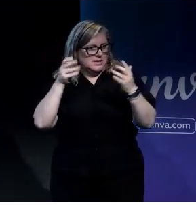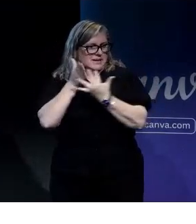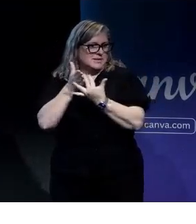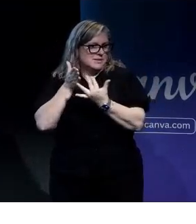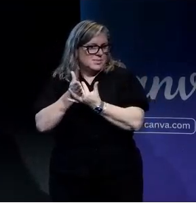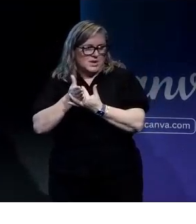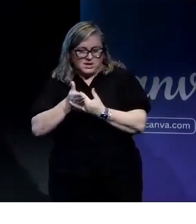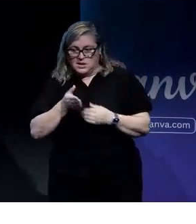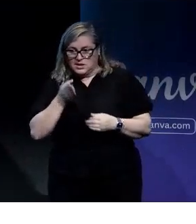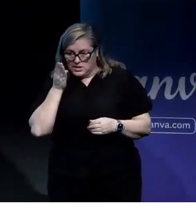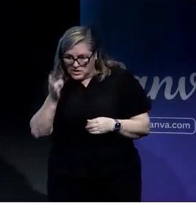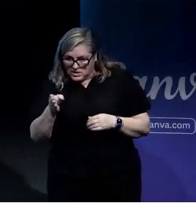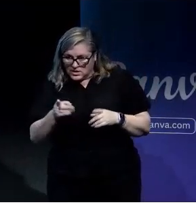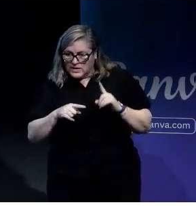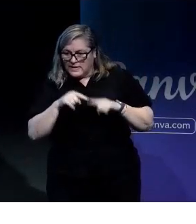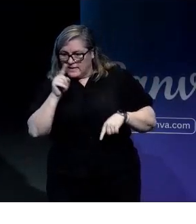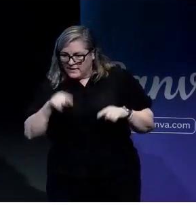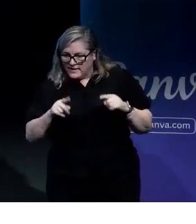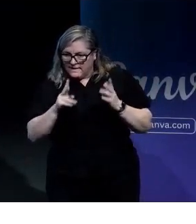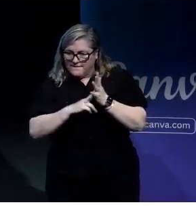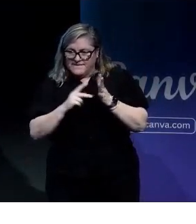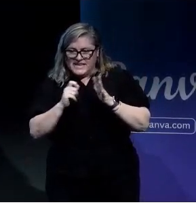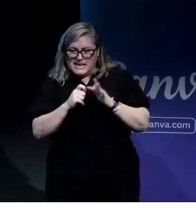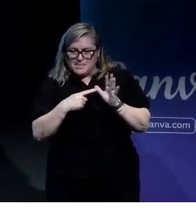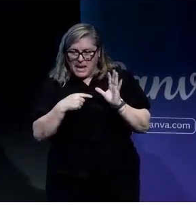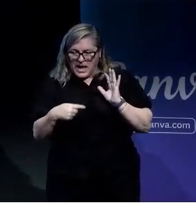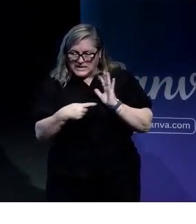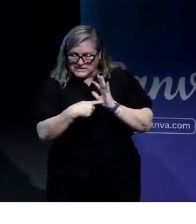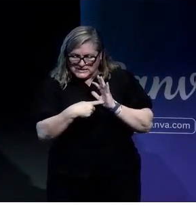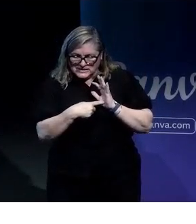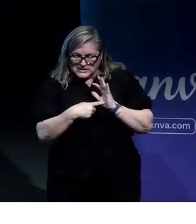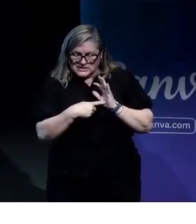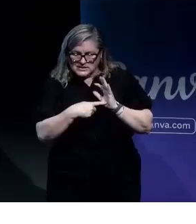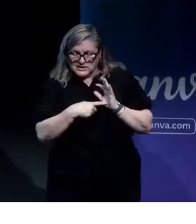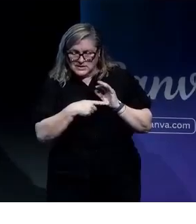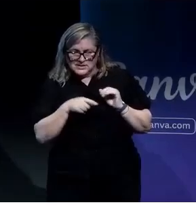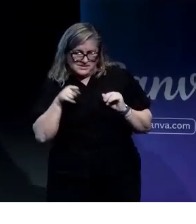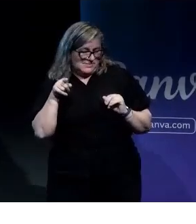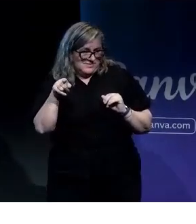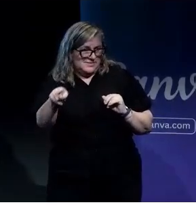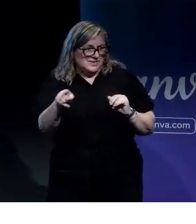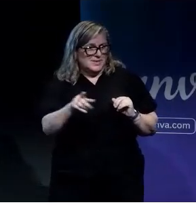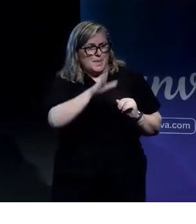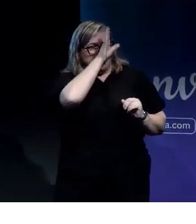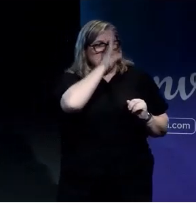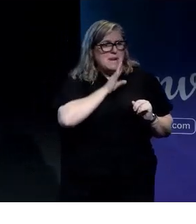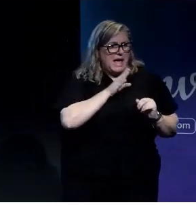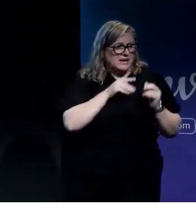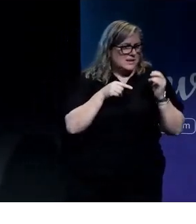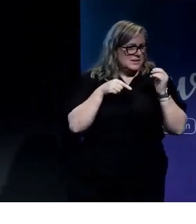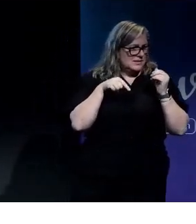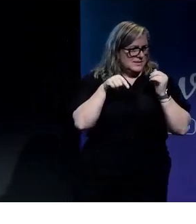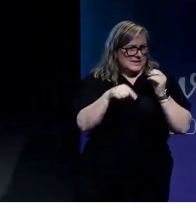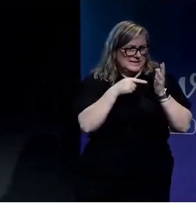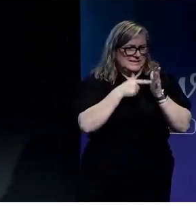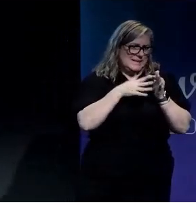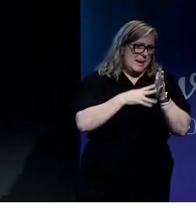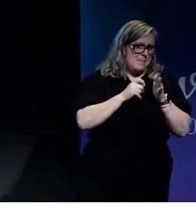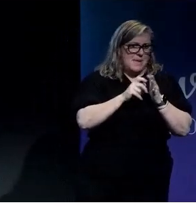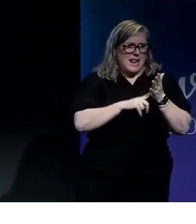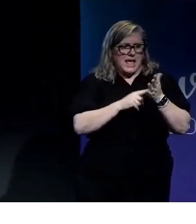Voluntary product accessibility templates, or VPATs, are basically it's a blank template that allows vendors